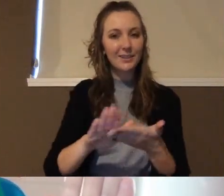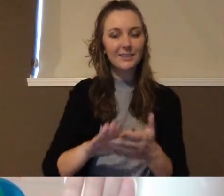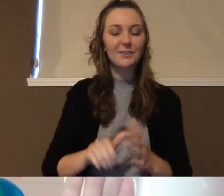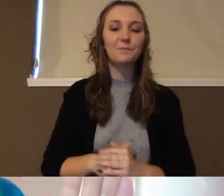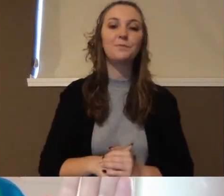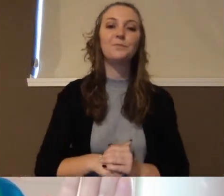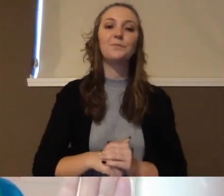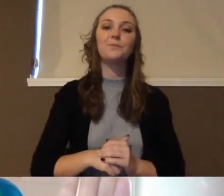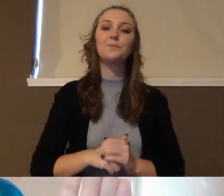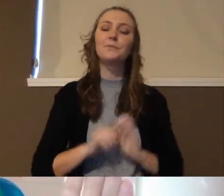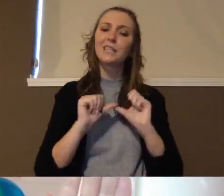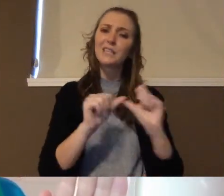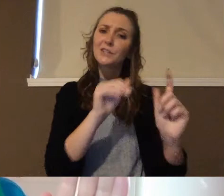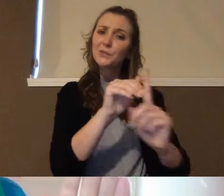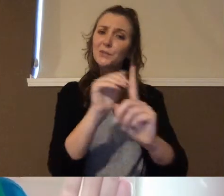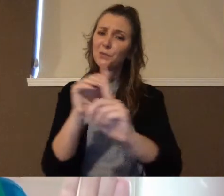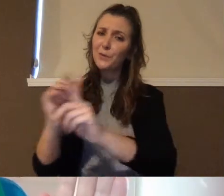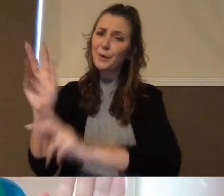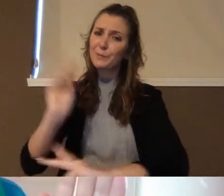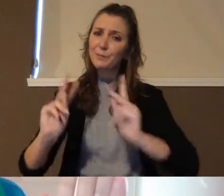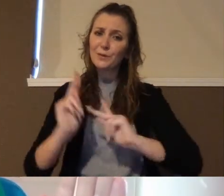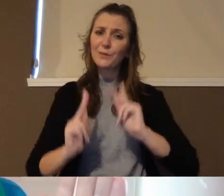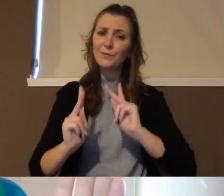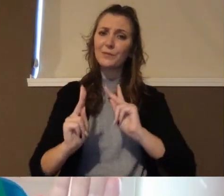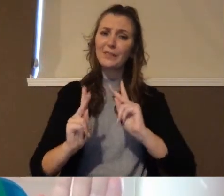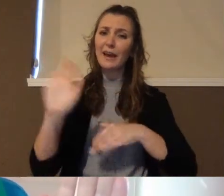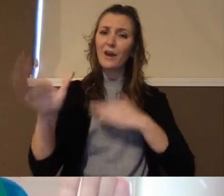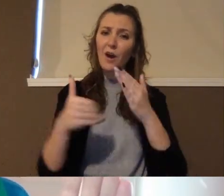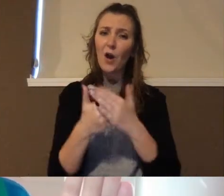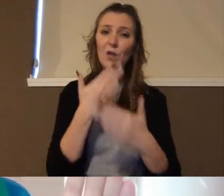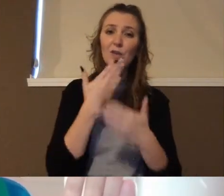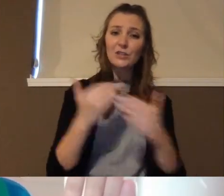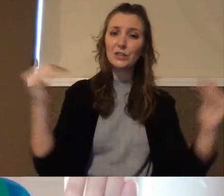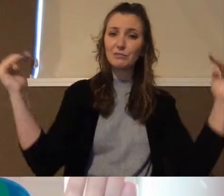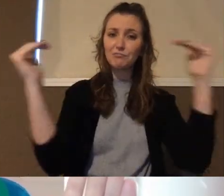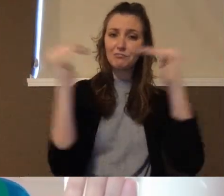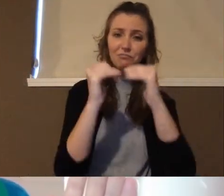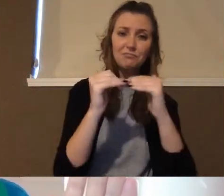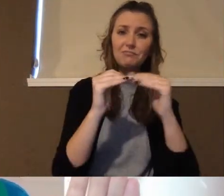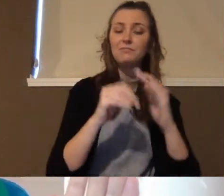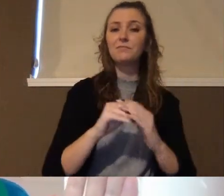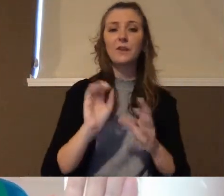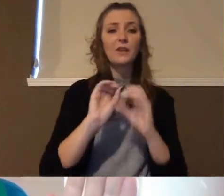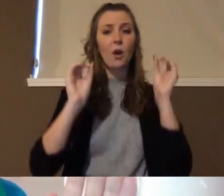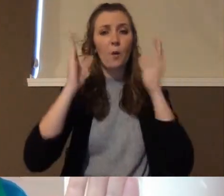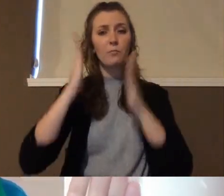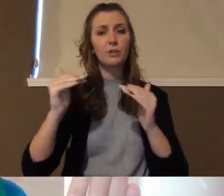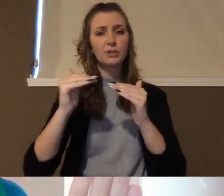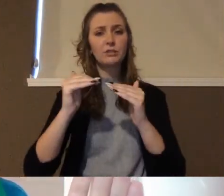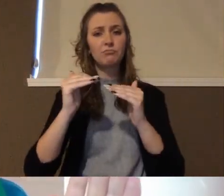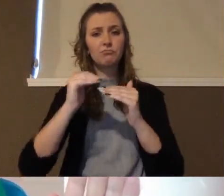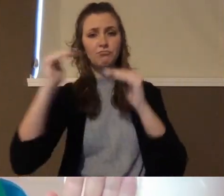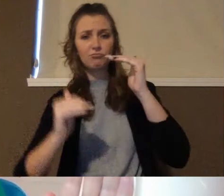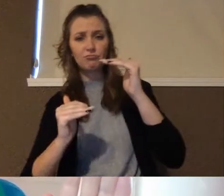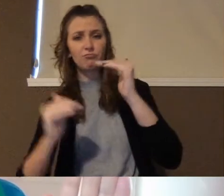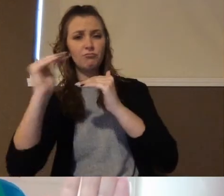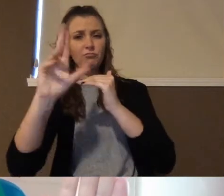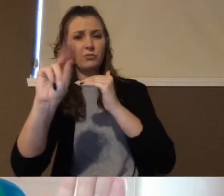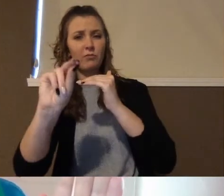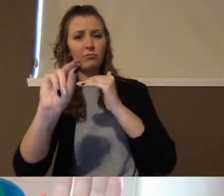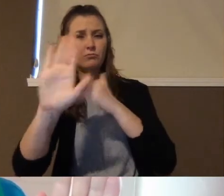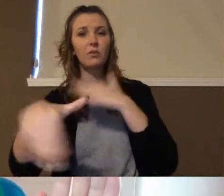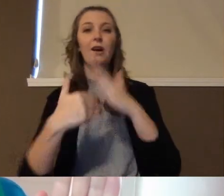Continue to remind people that each is as good as the other and that no one is beneath or above you.